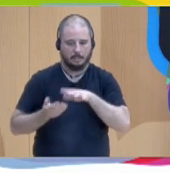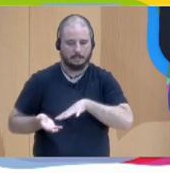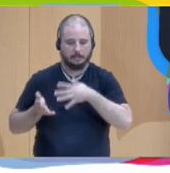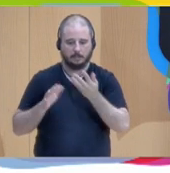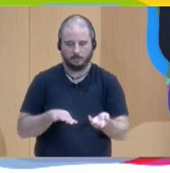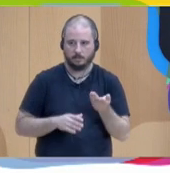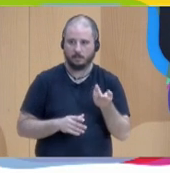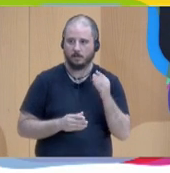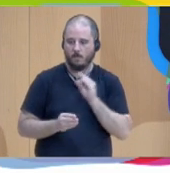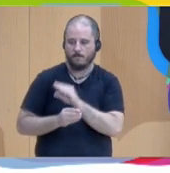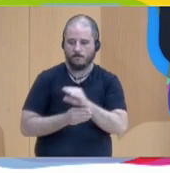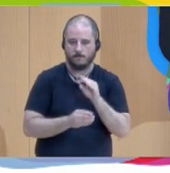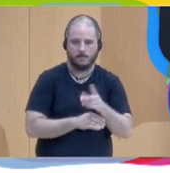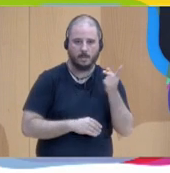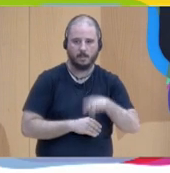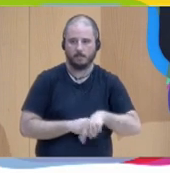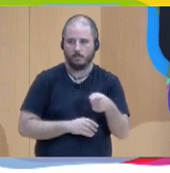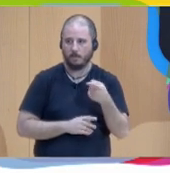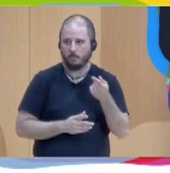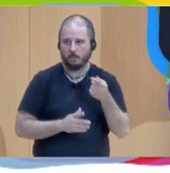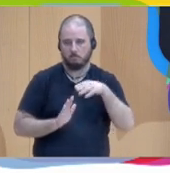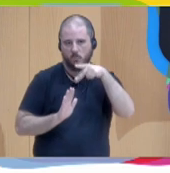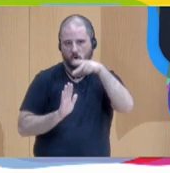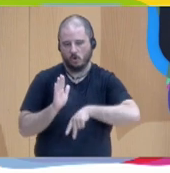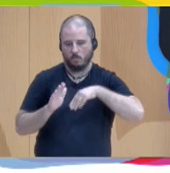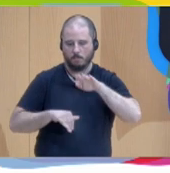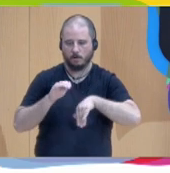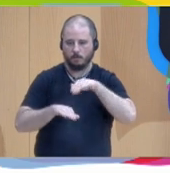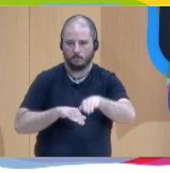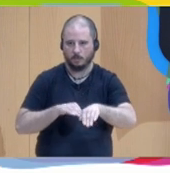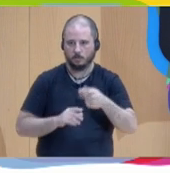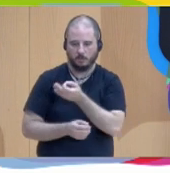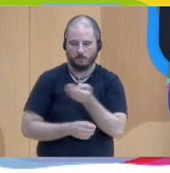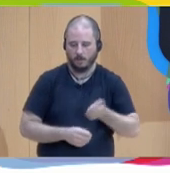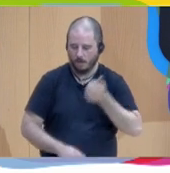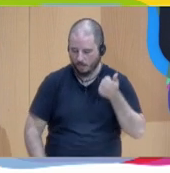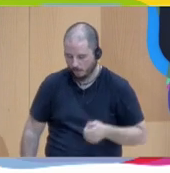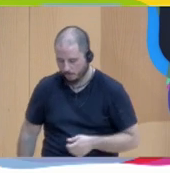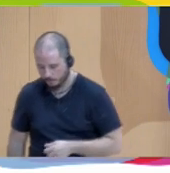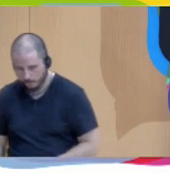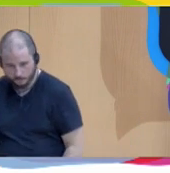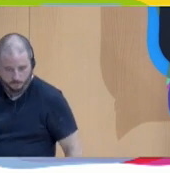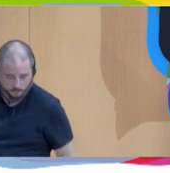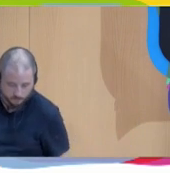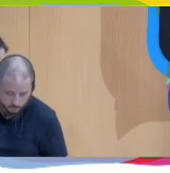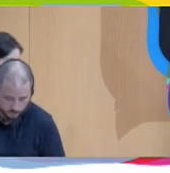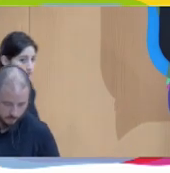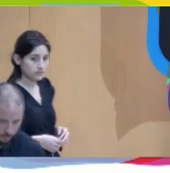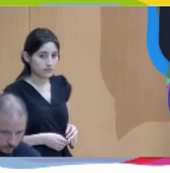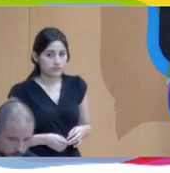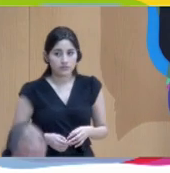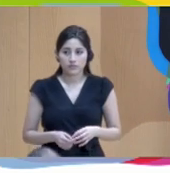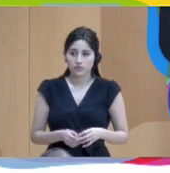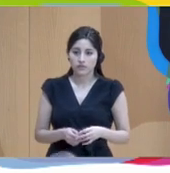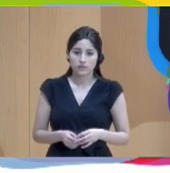effectively. And now, the strategic question is, for I think that at this time now, is